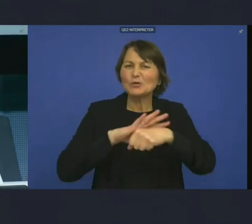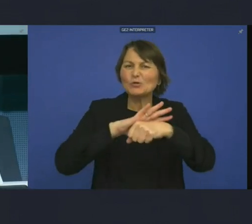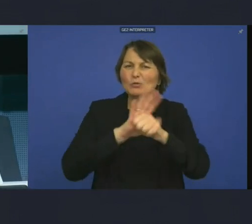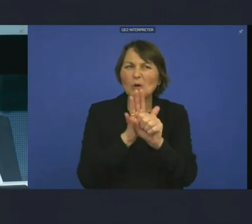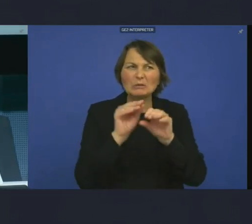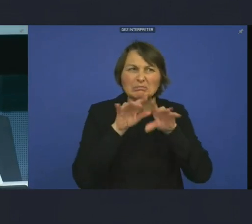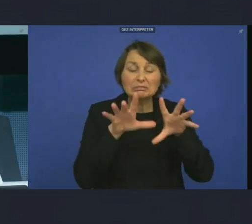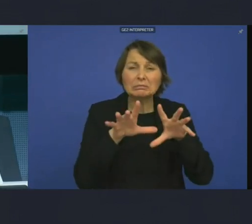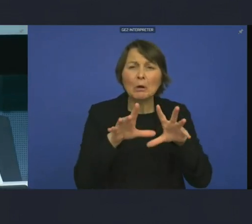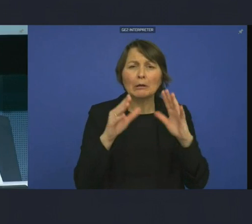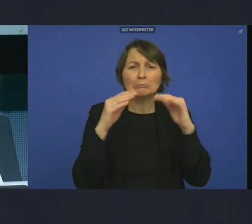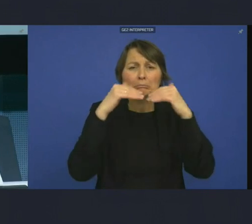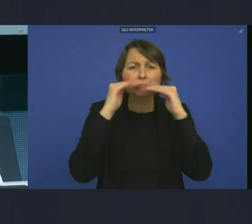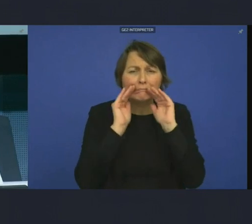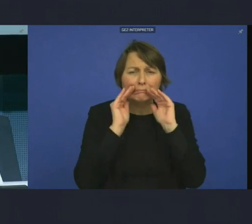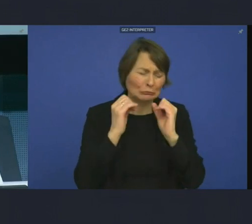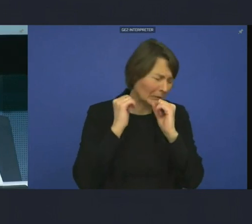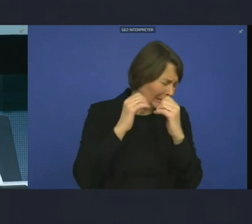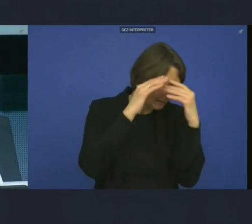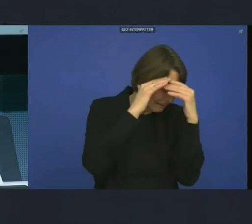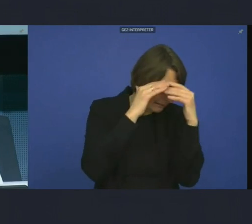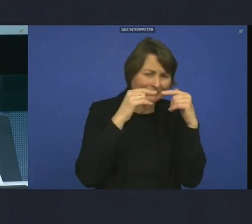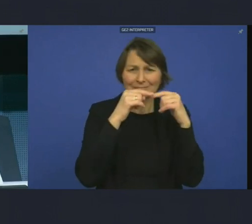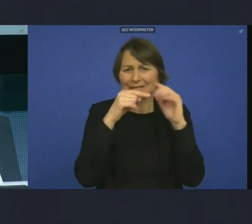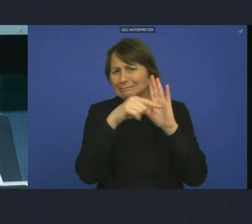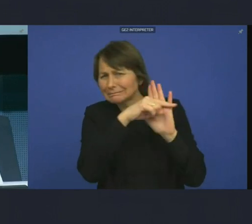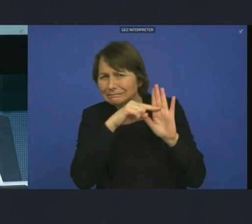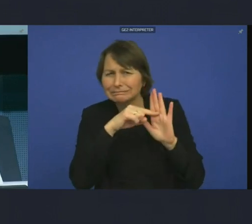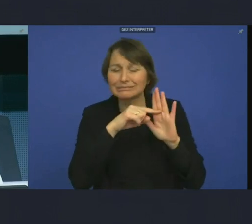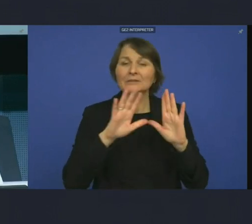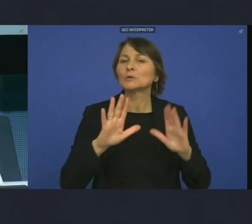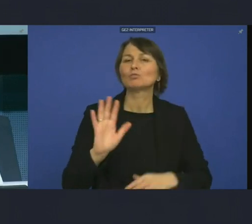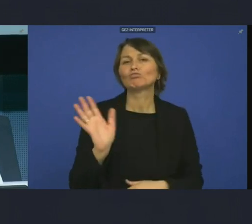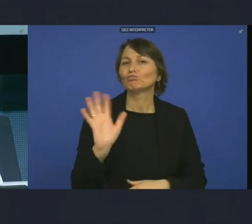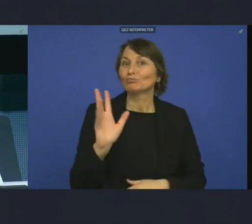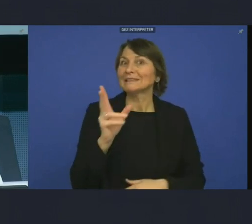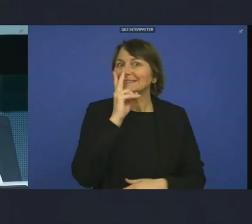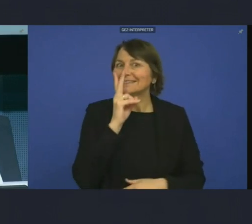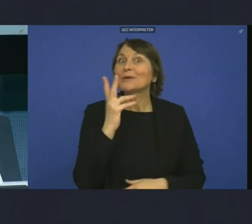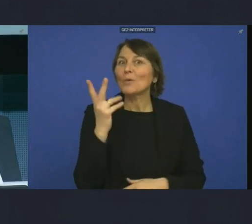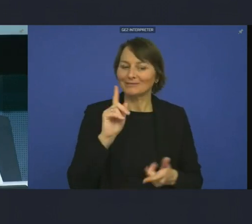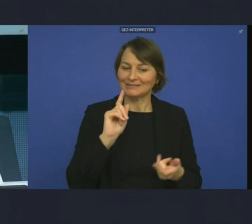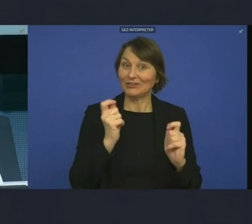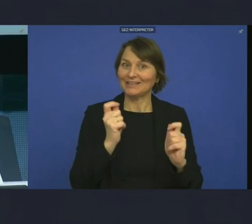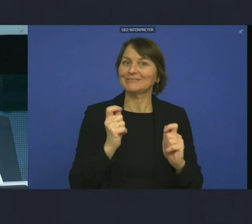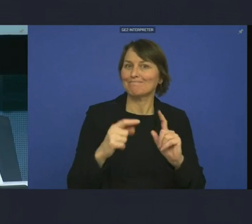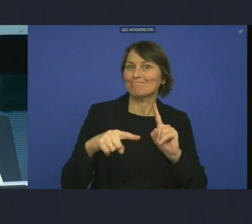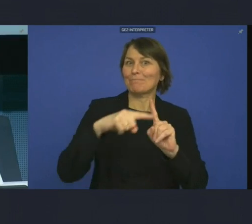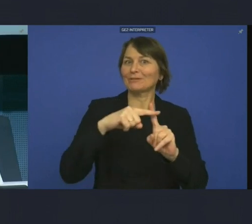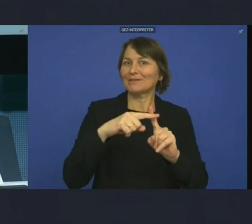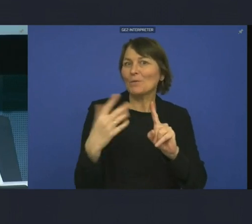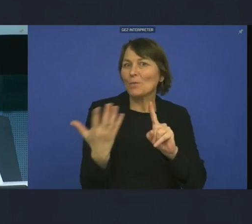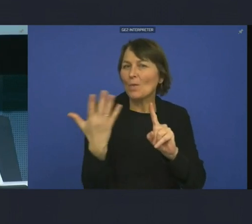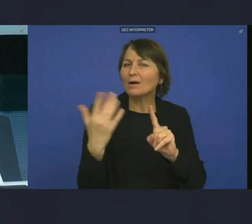have received new participants, especially in outdoor sports. But my example comes from youth